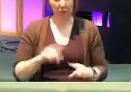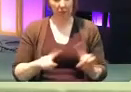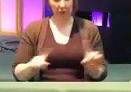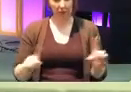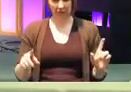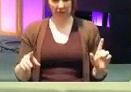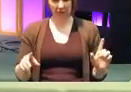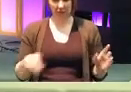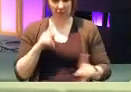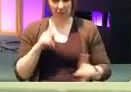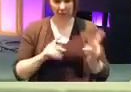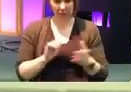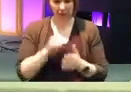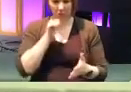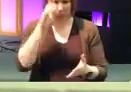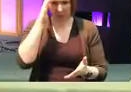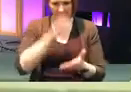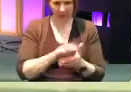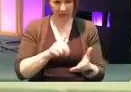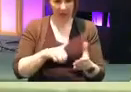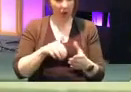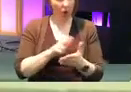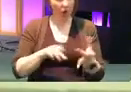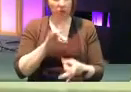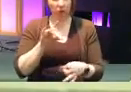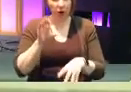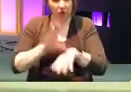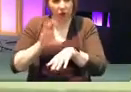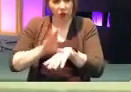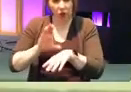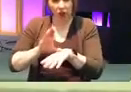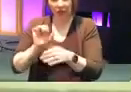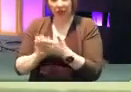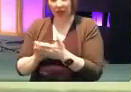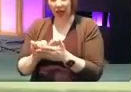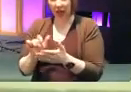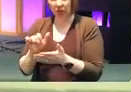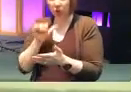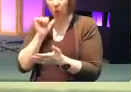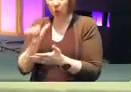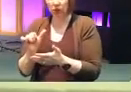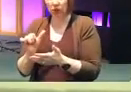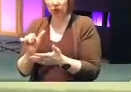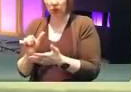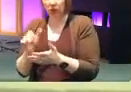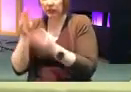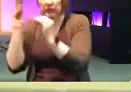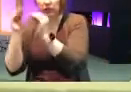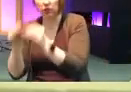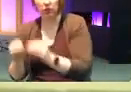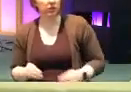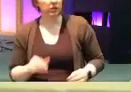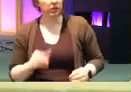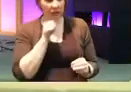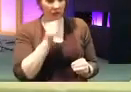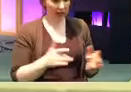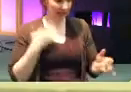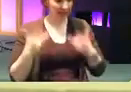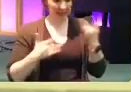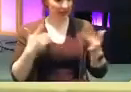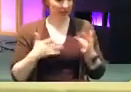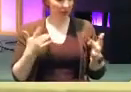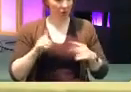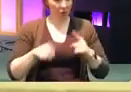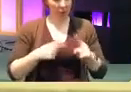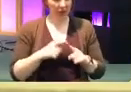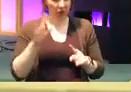out that people that don't believe in the Holy Spirit, or the churches that, again, are cessationists that really don't believe in all that stuff, they don't get as excited when their kids